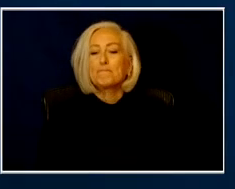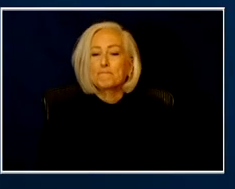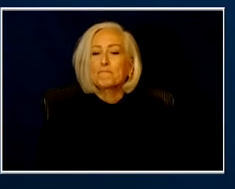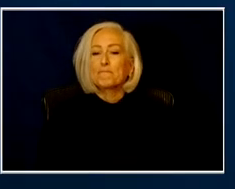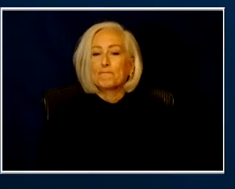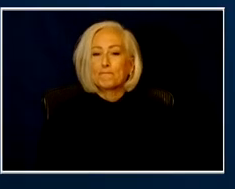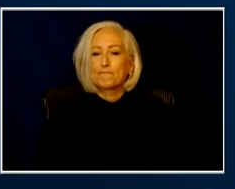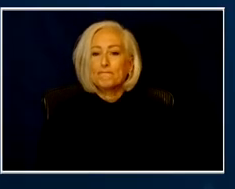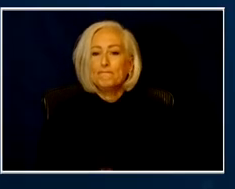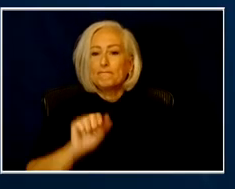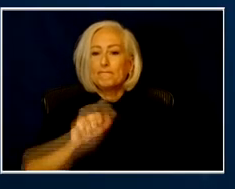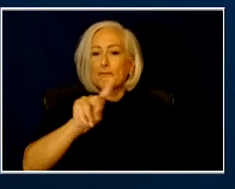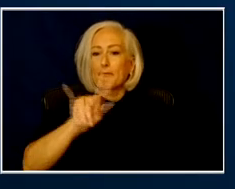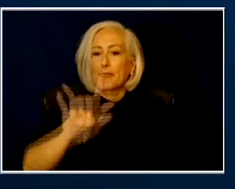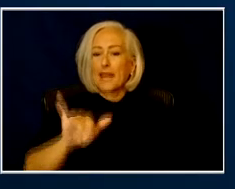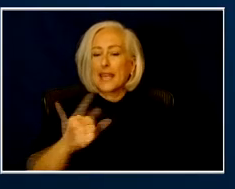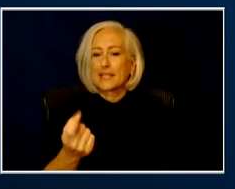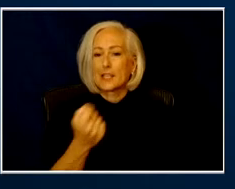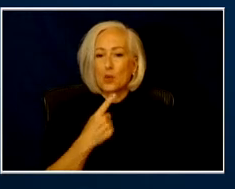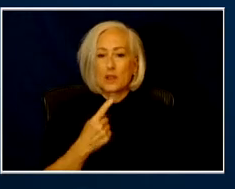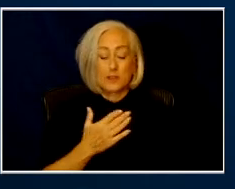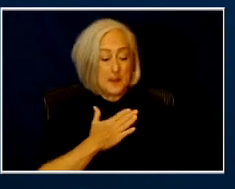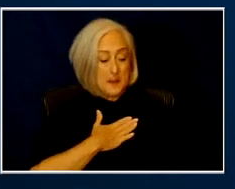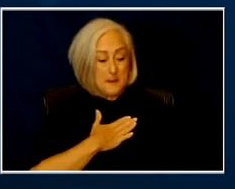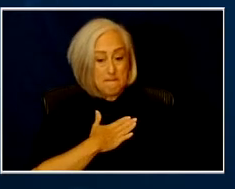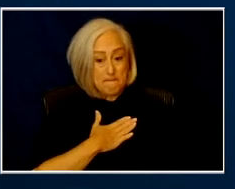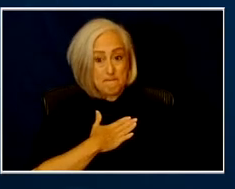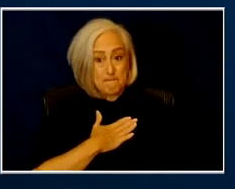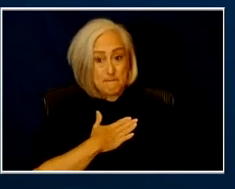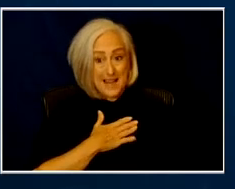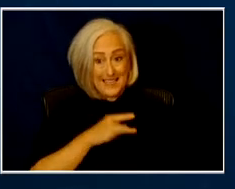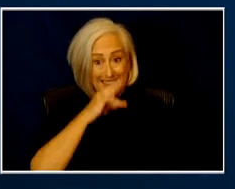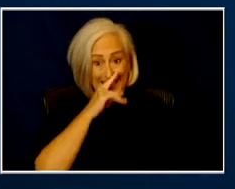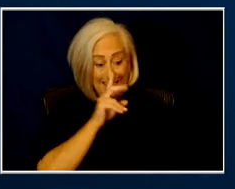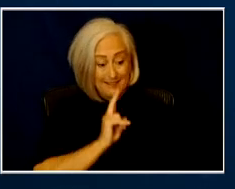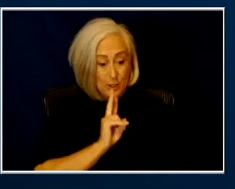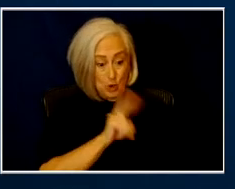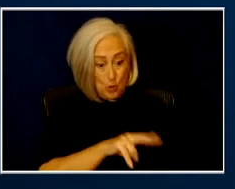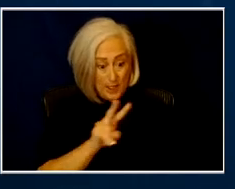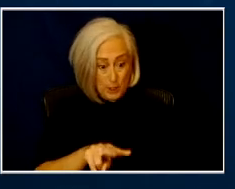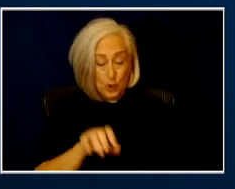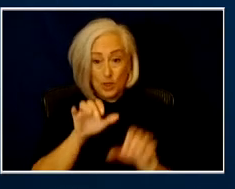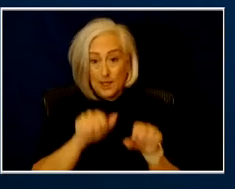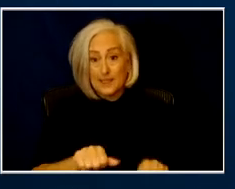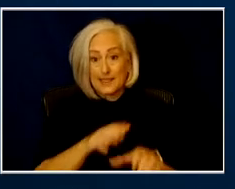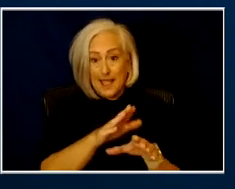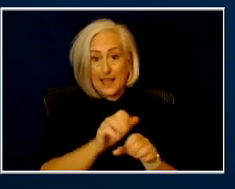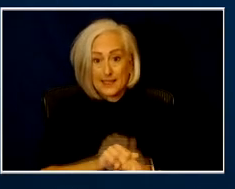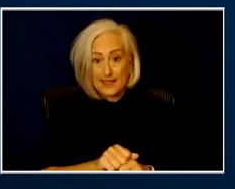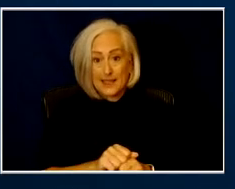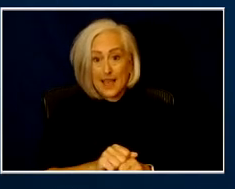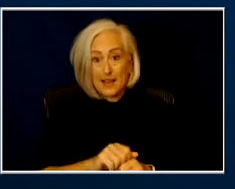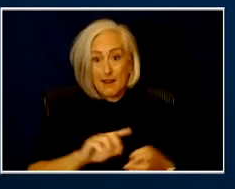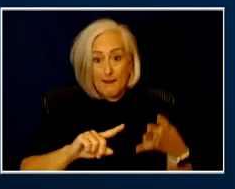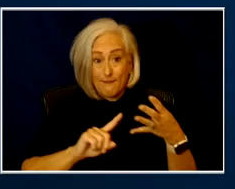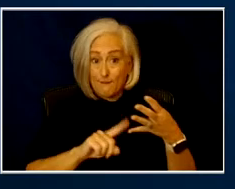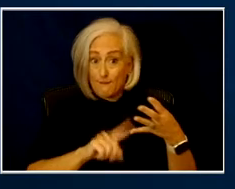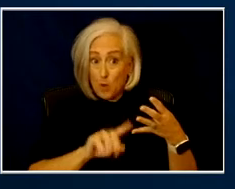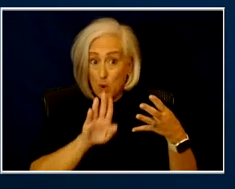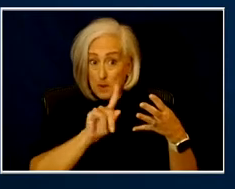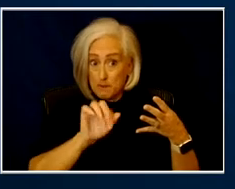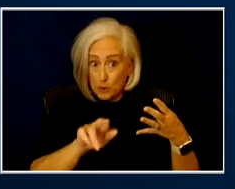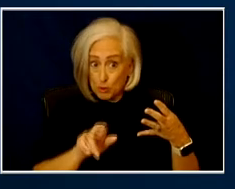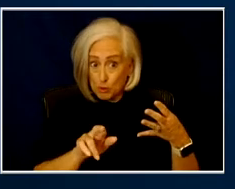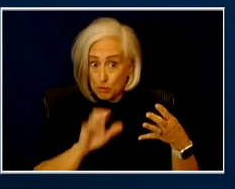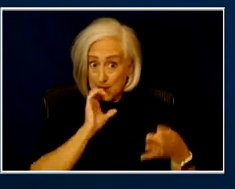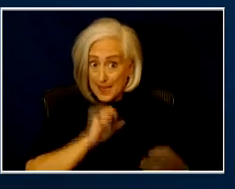he just sent this in can my 22 year old go ahead and get the first shot we were you know for a while there it was the 50 and older getting that four shot 22 good to go